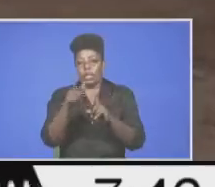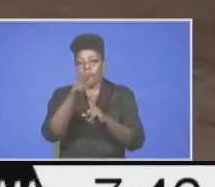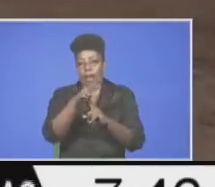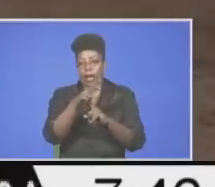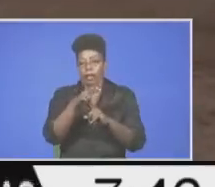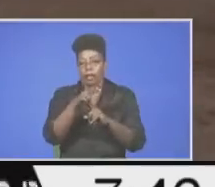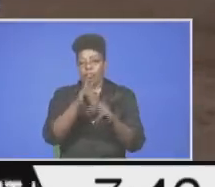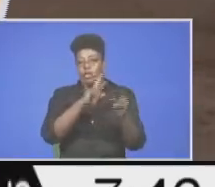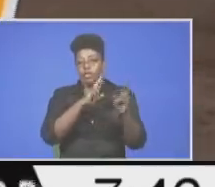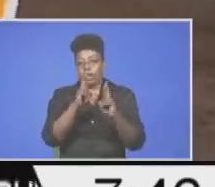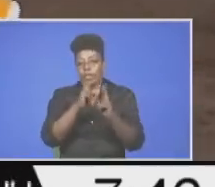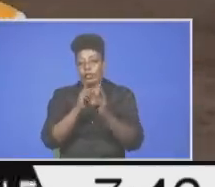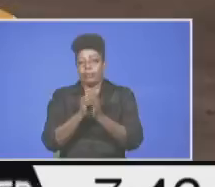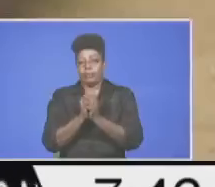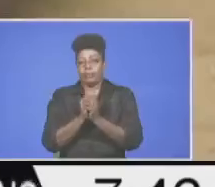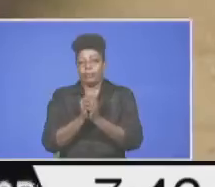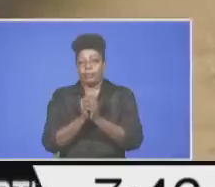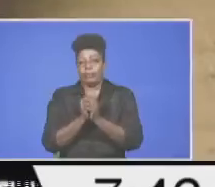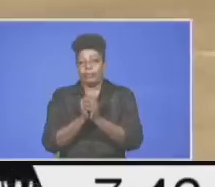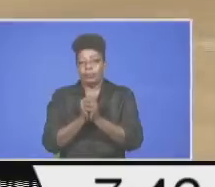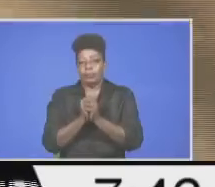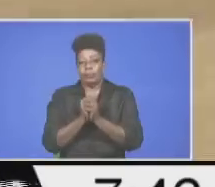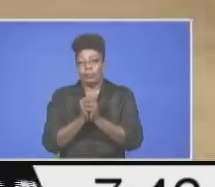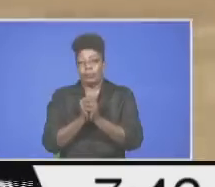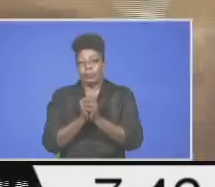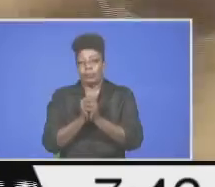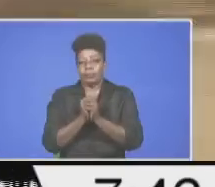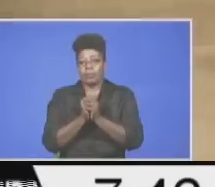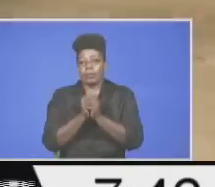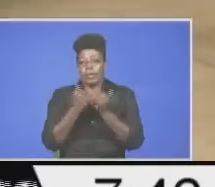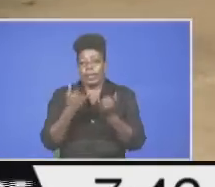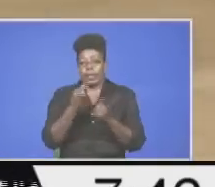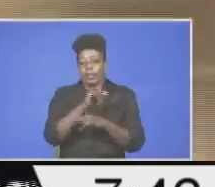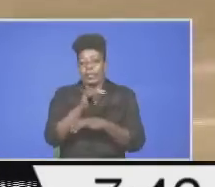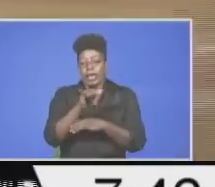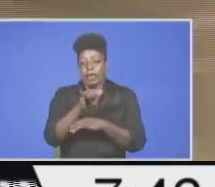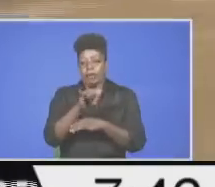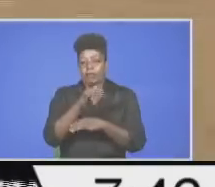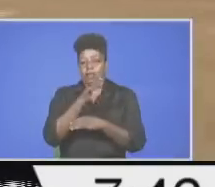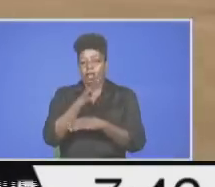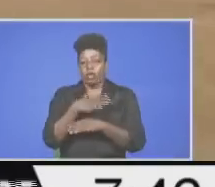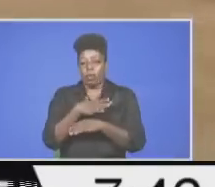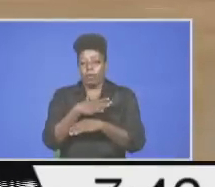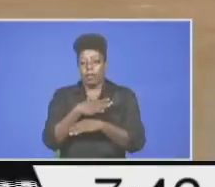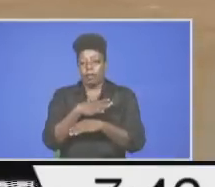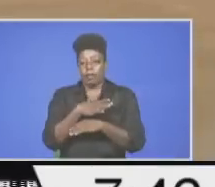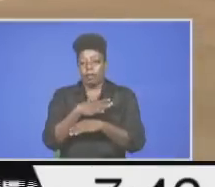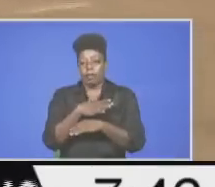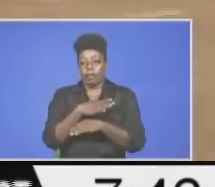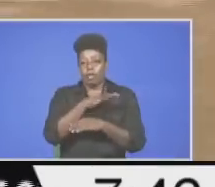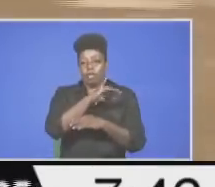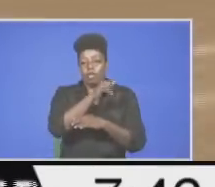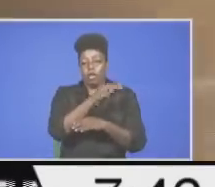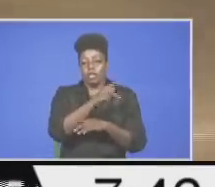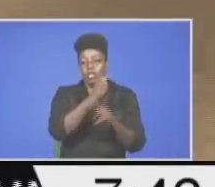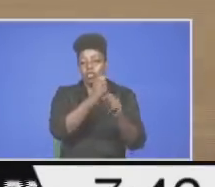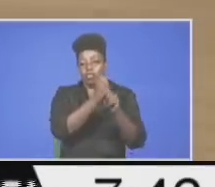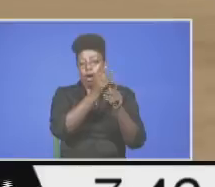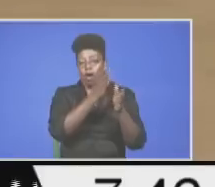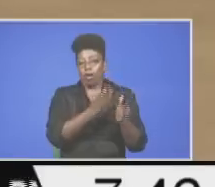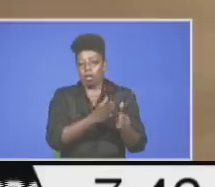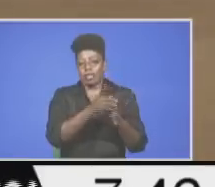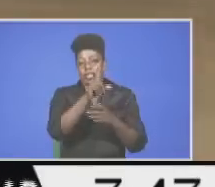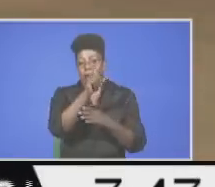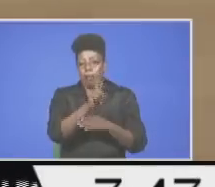ice. We're getting ready to pop them. The situation much the same on the ladies' side. The Johnson Truckers also in a must-win situation